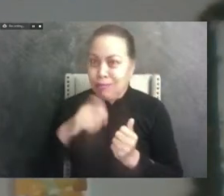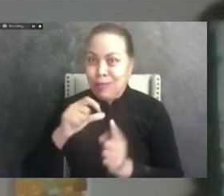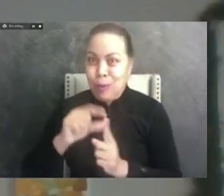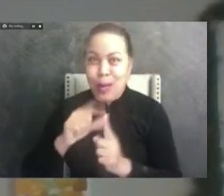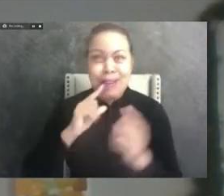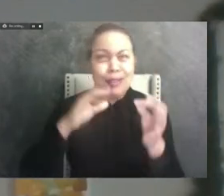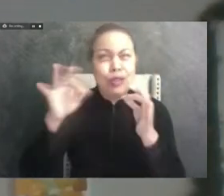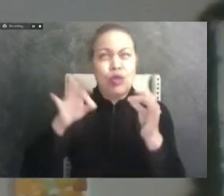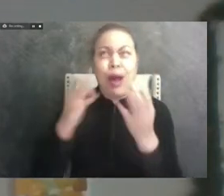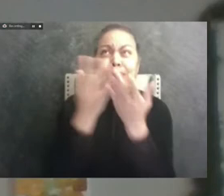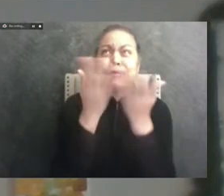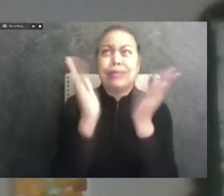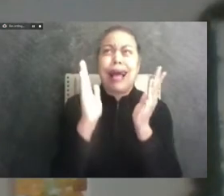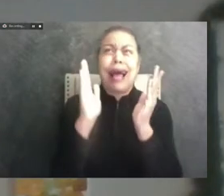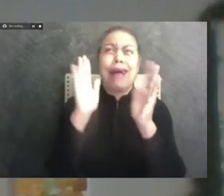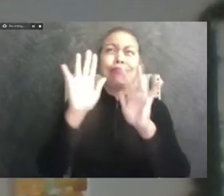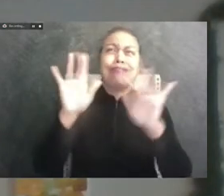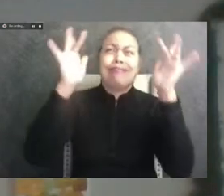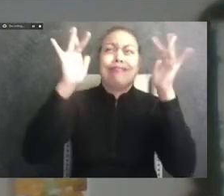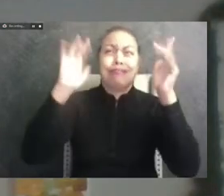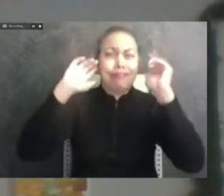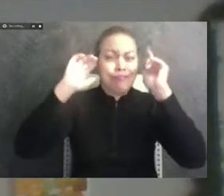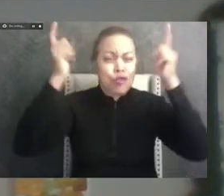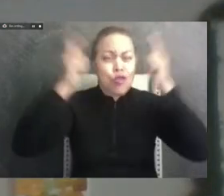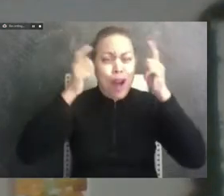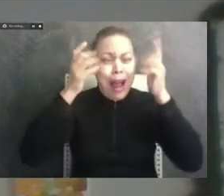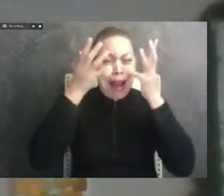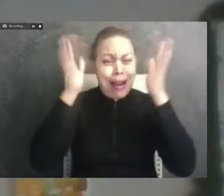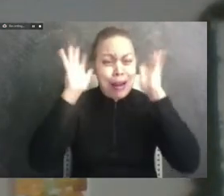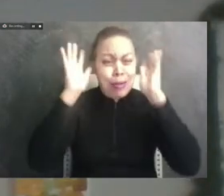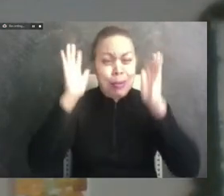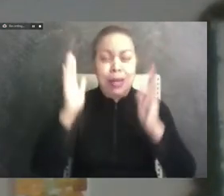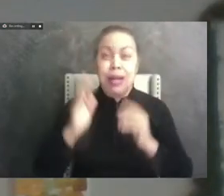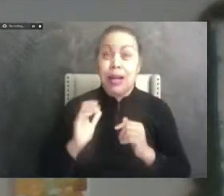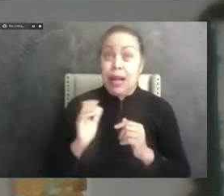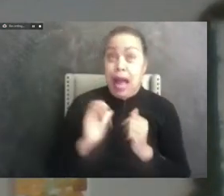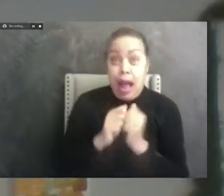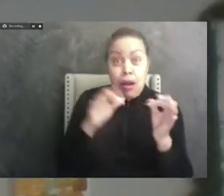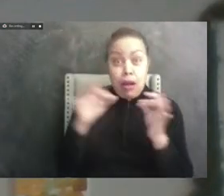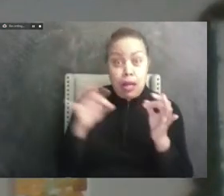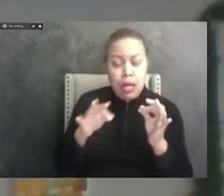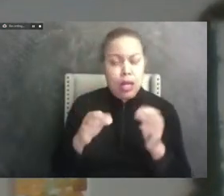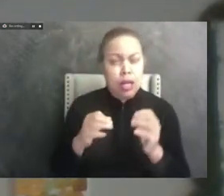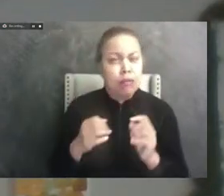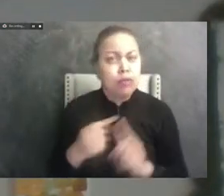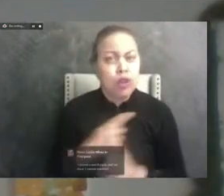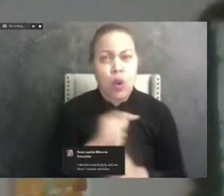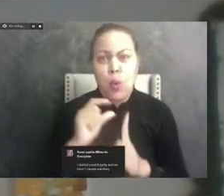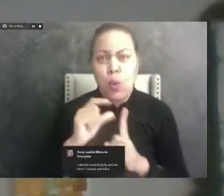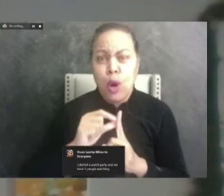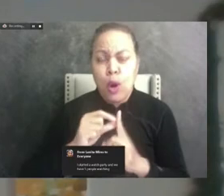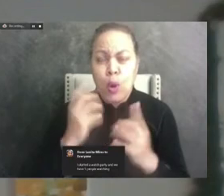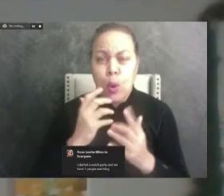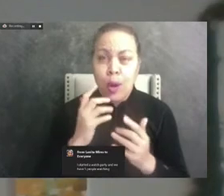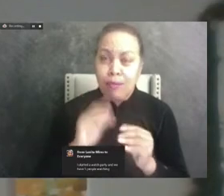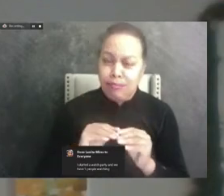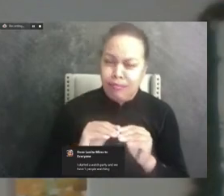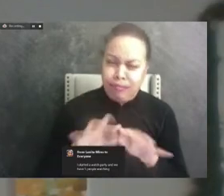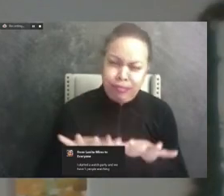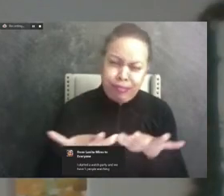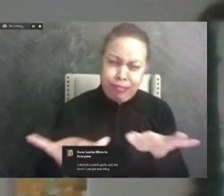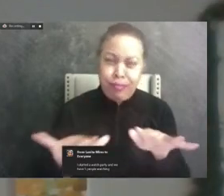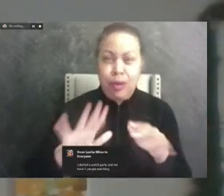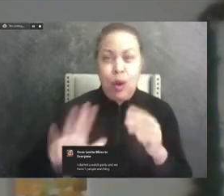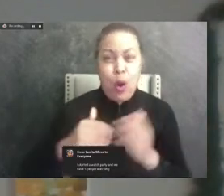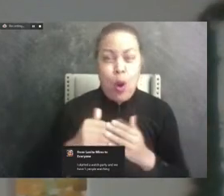diadem. Obscurely worded incantations filled the room with an alchemy that made the